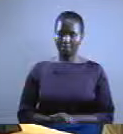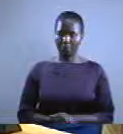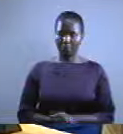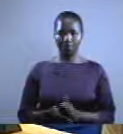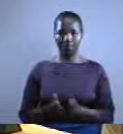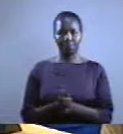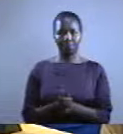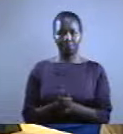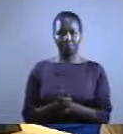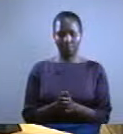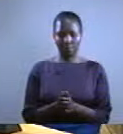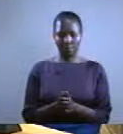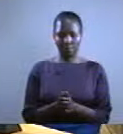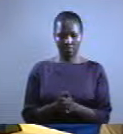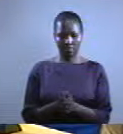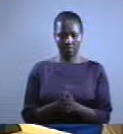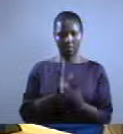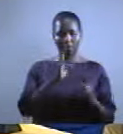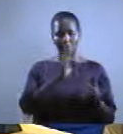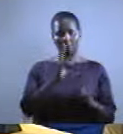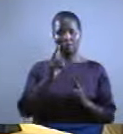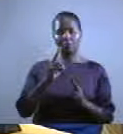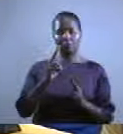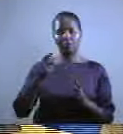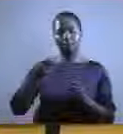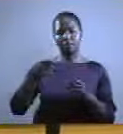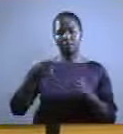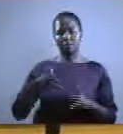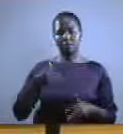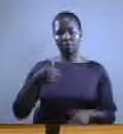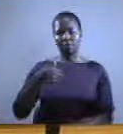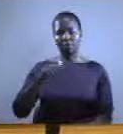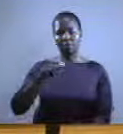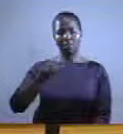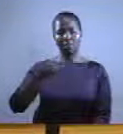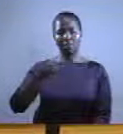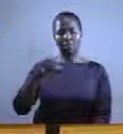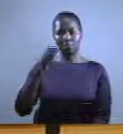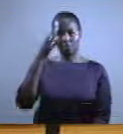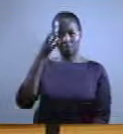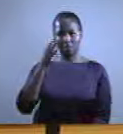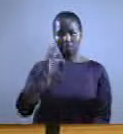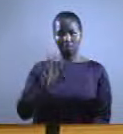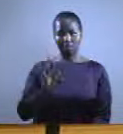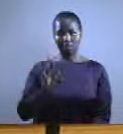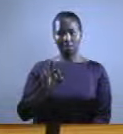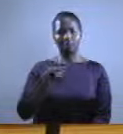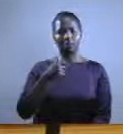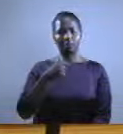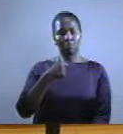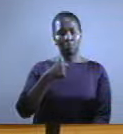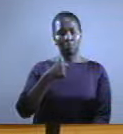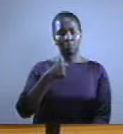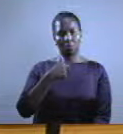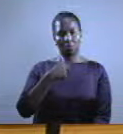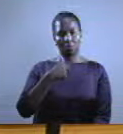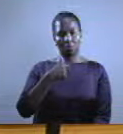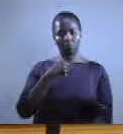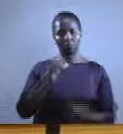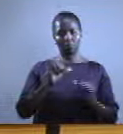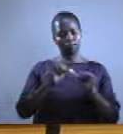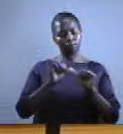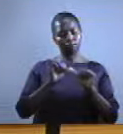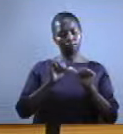Agbare young speaker, die ANC-regering bevorder stabiliteit in finansiële markte, ten einde groei